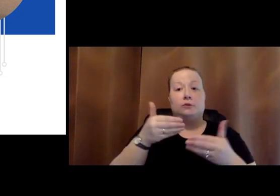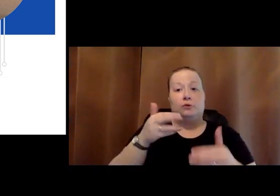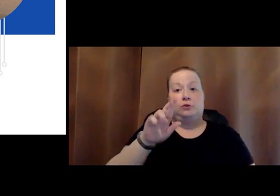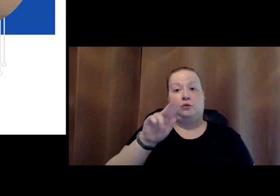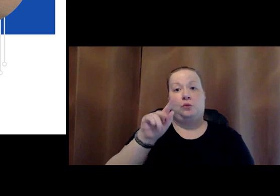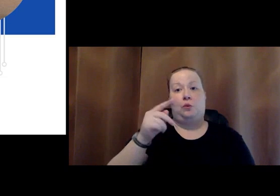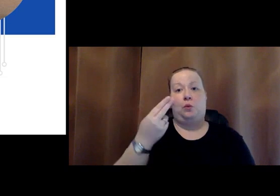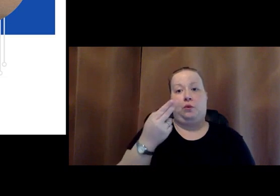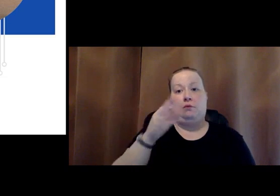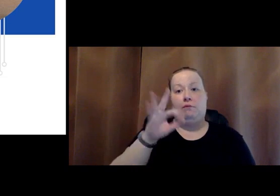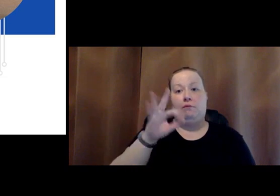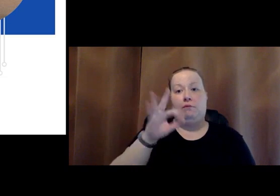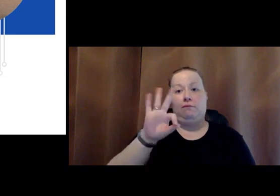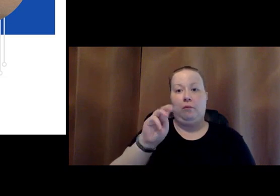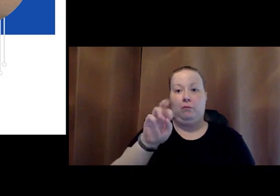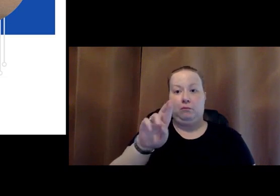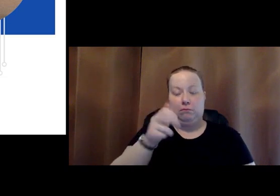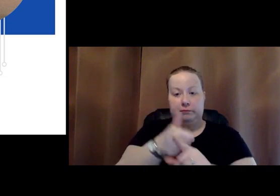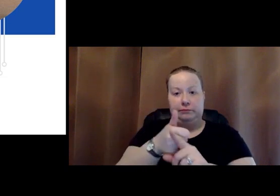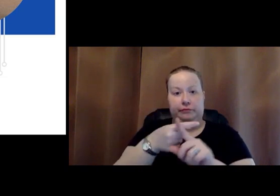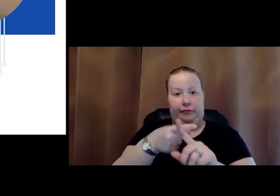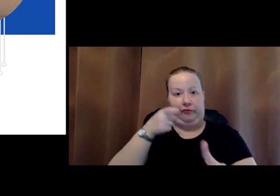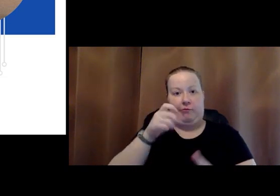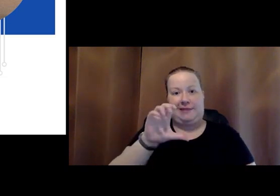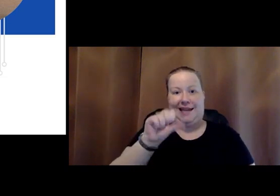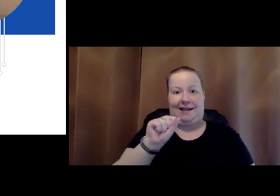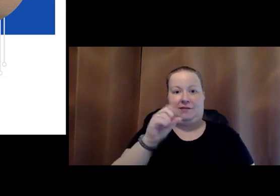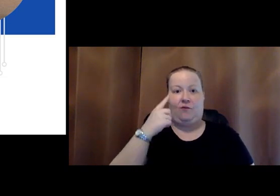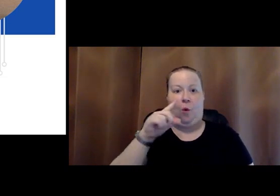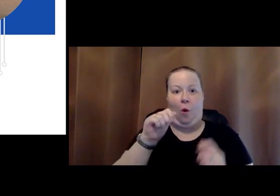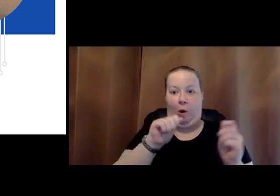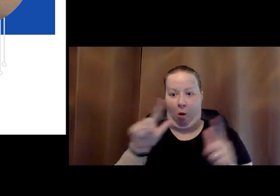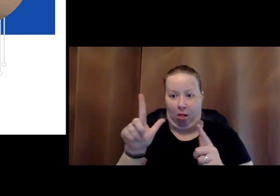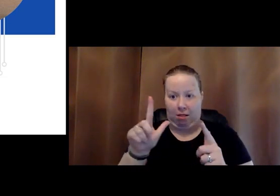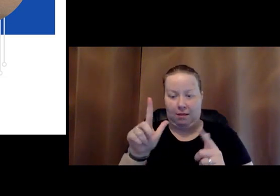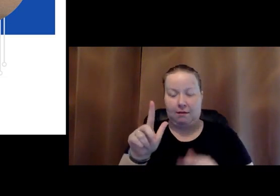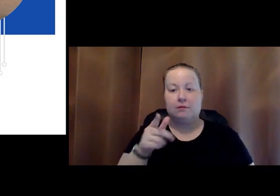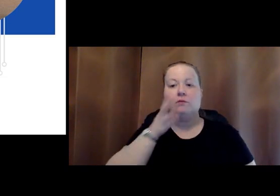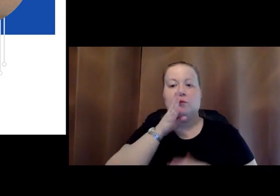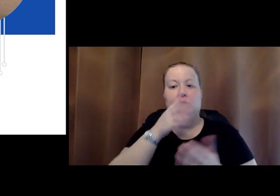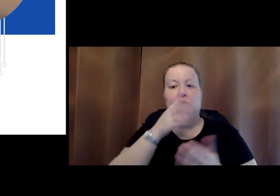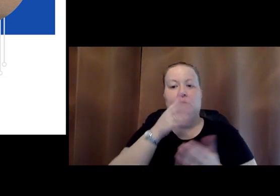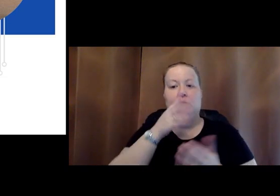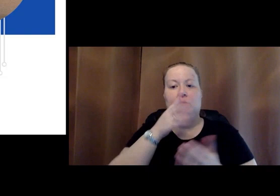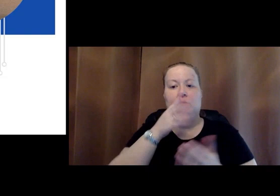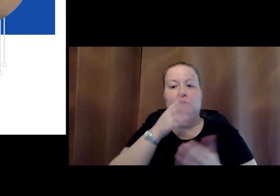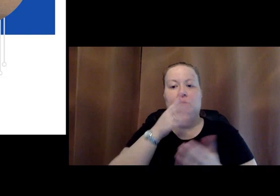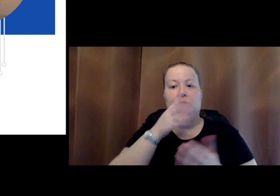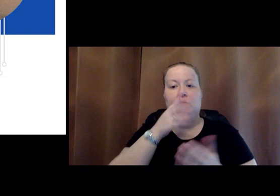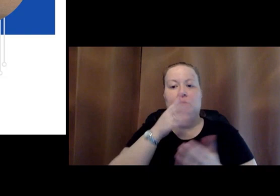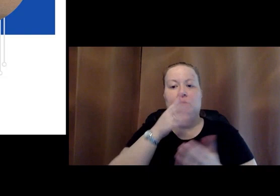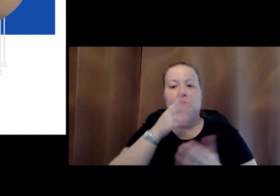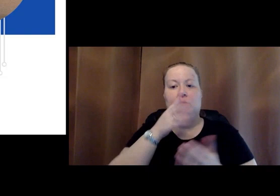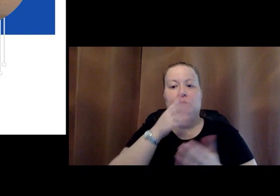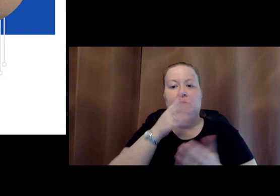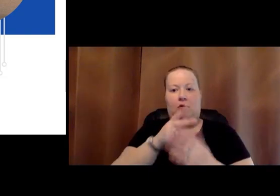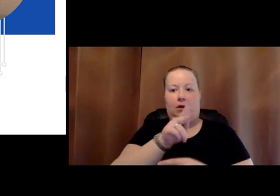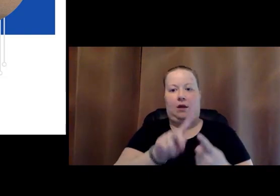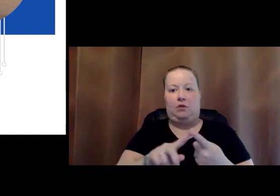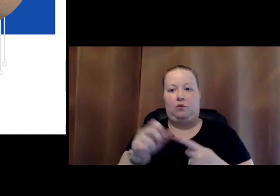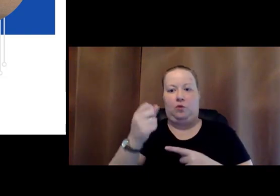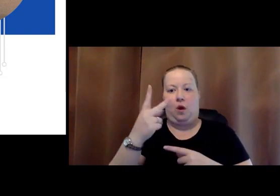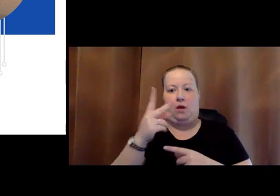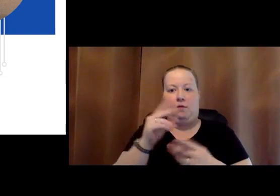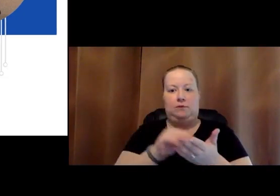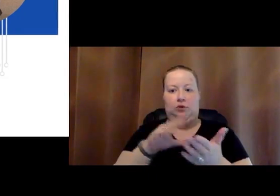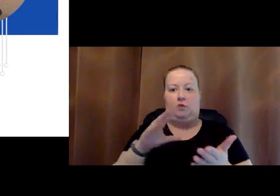Ruth is from CS for All, and she'll be talking to us about empowering all K12 students to learn computer